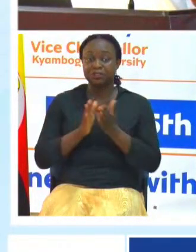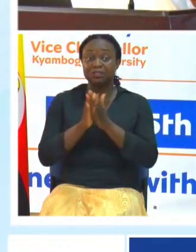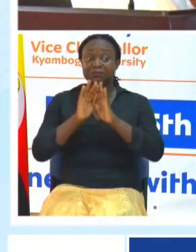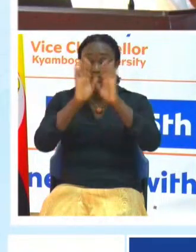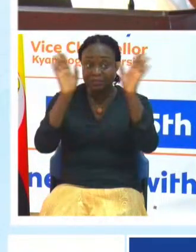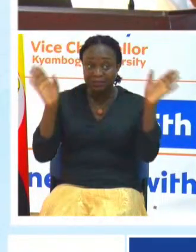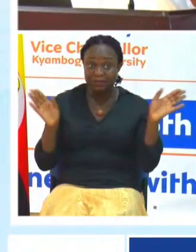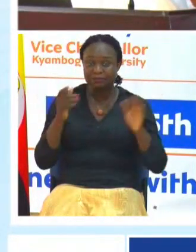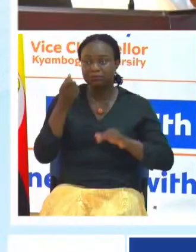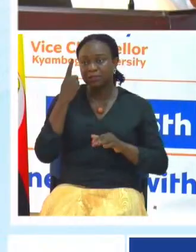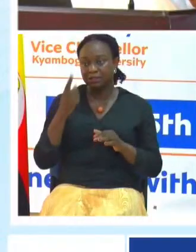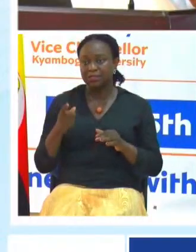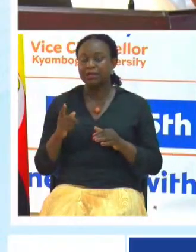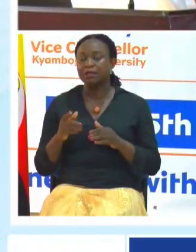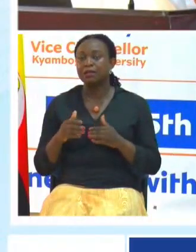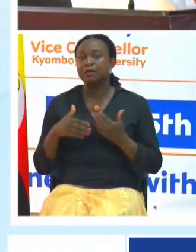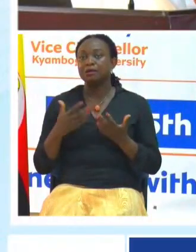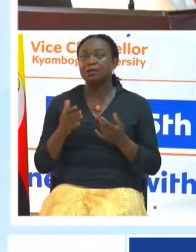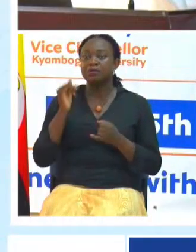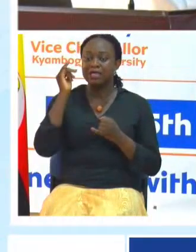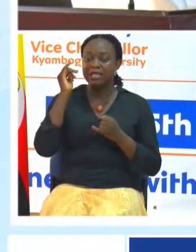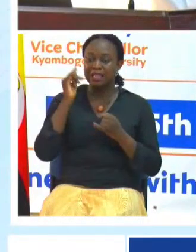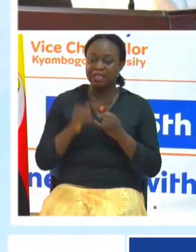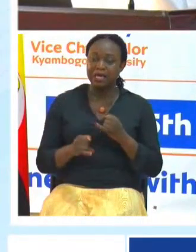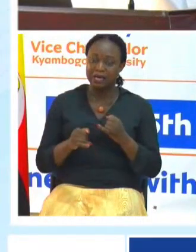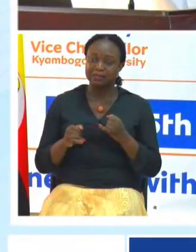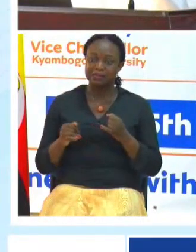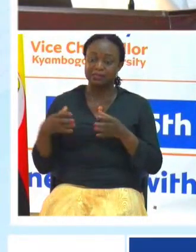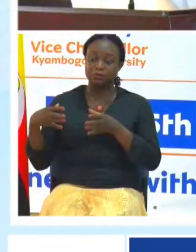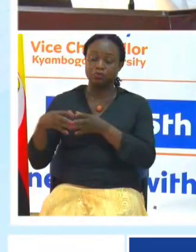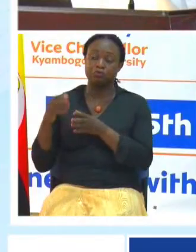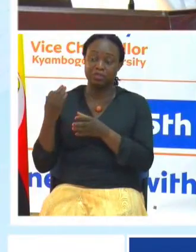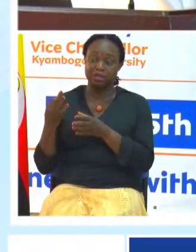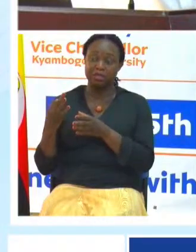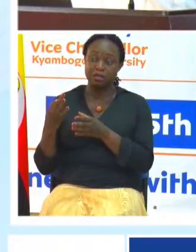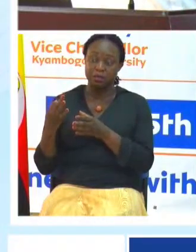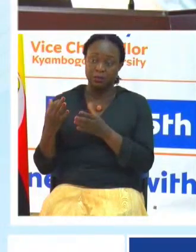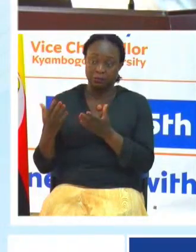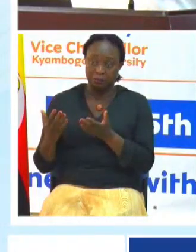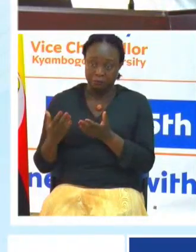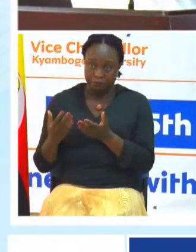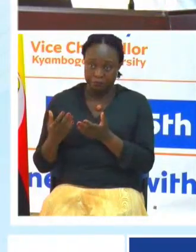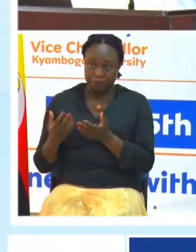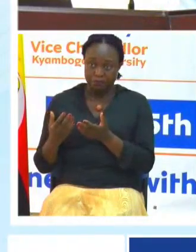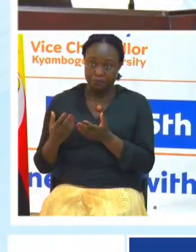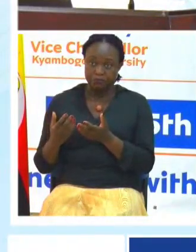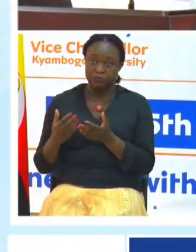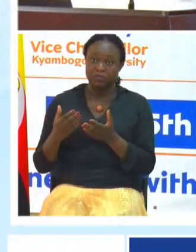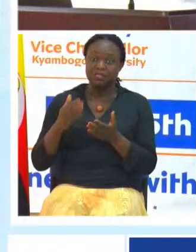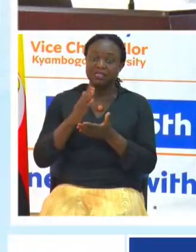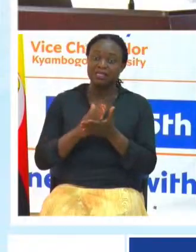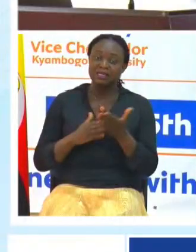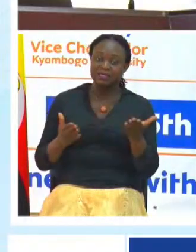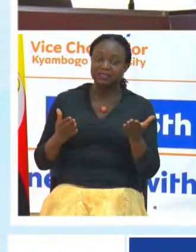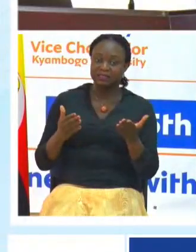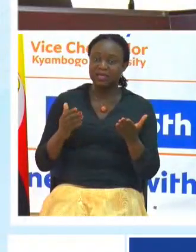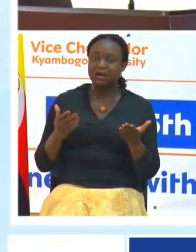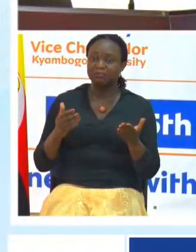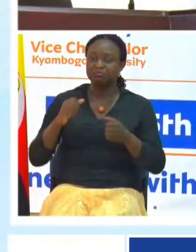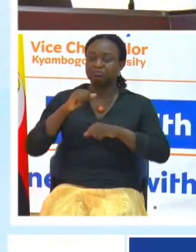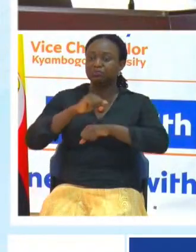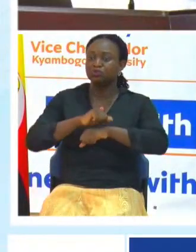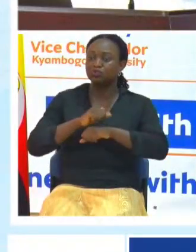understand. And then the last category of your application worksheet has to be what we call the safe schools, just like their